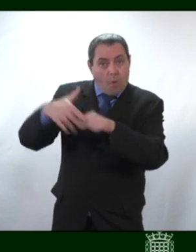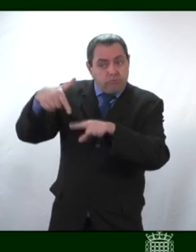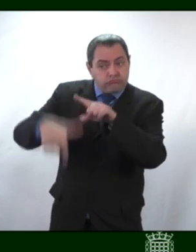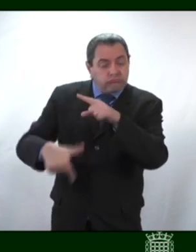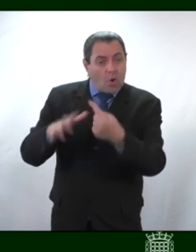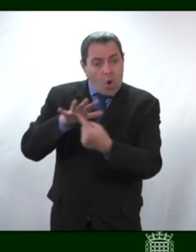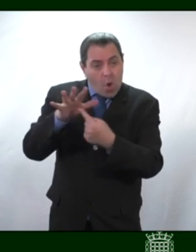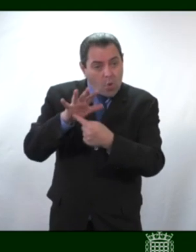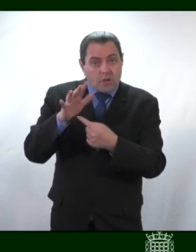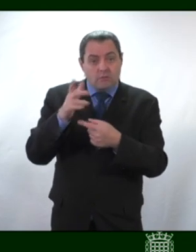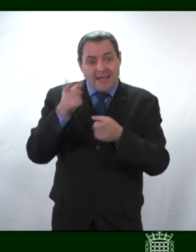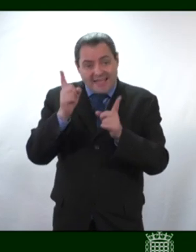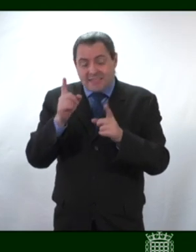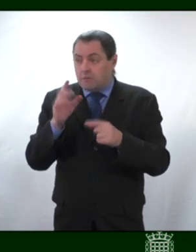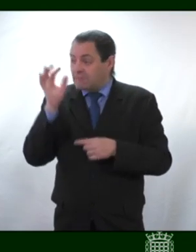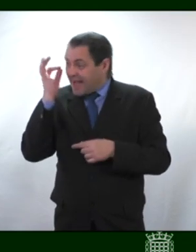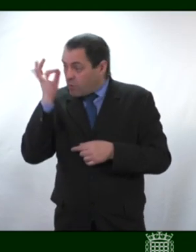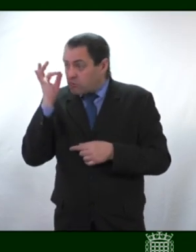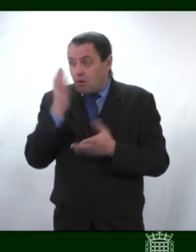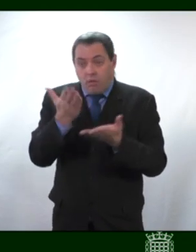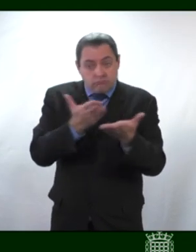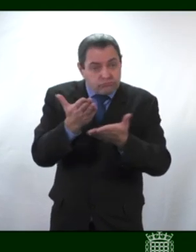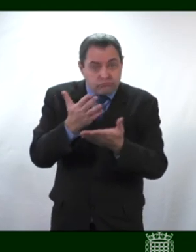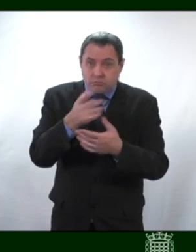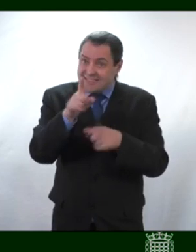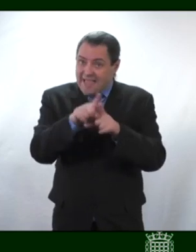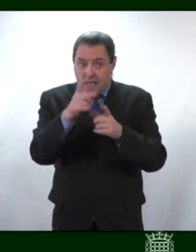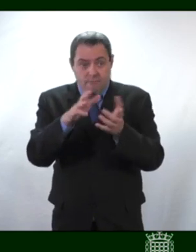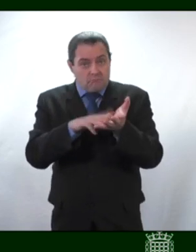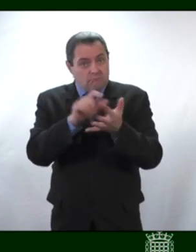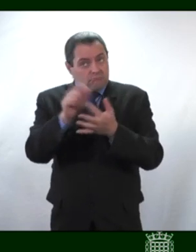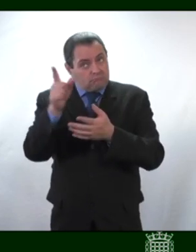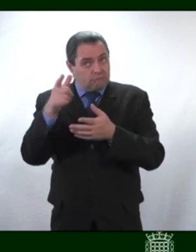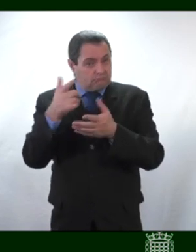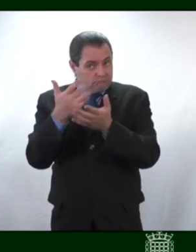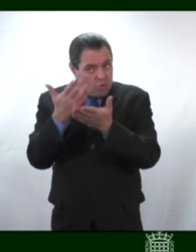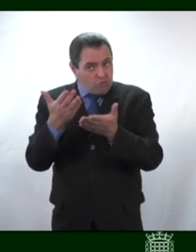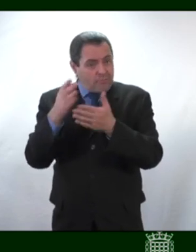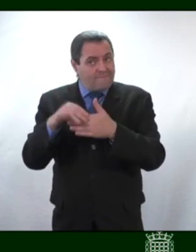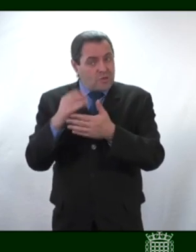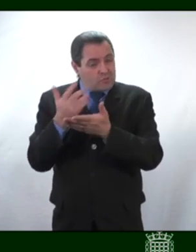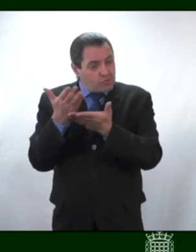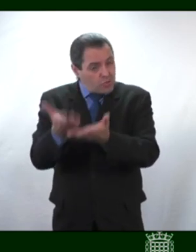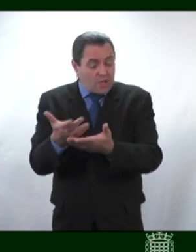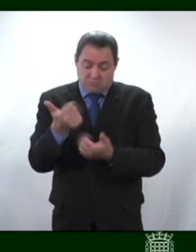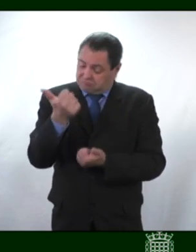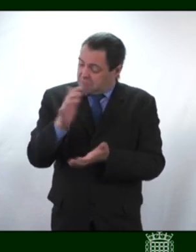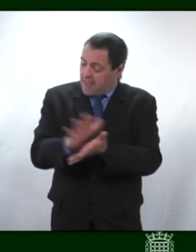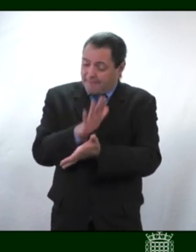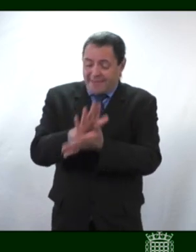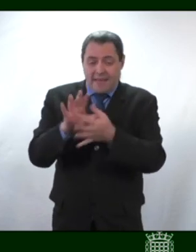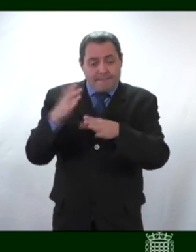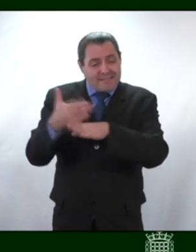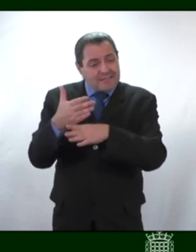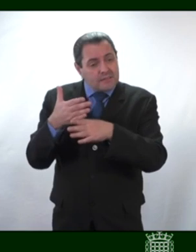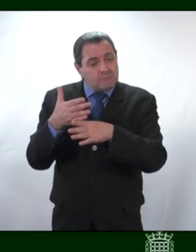including with the council leaders, as my honourable friend suggested. about business support, and I hope that we can make